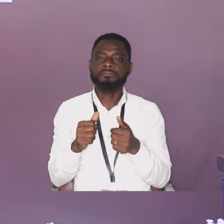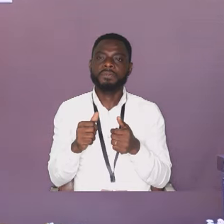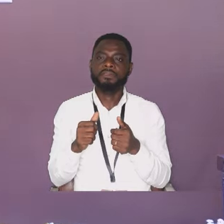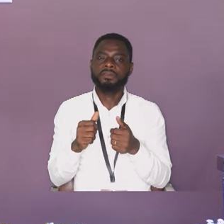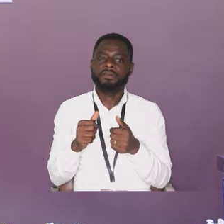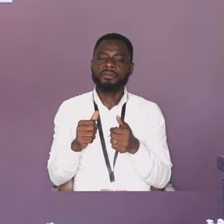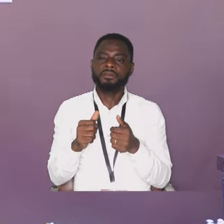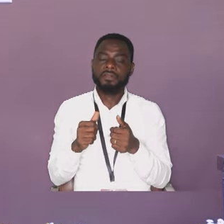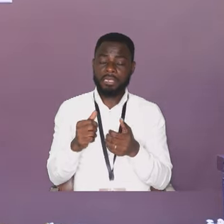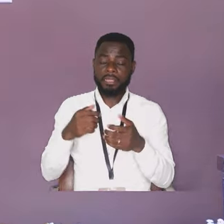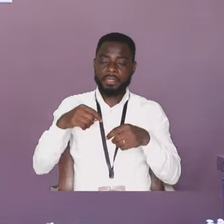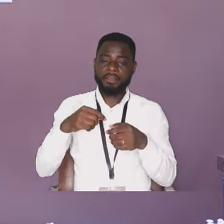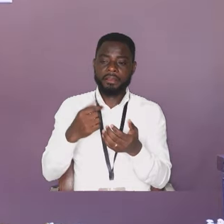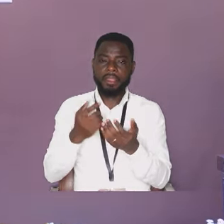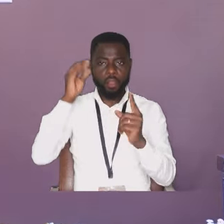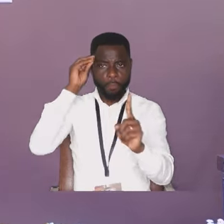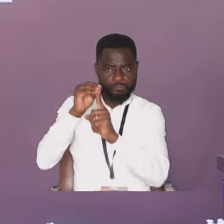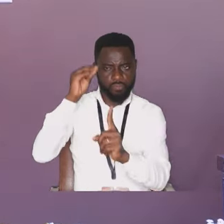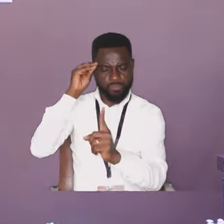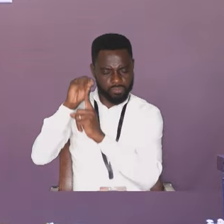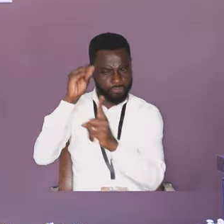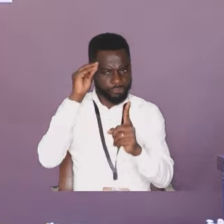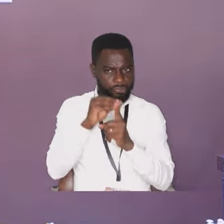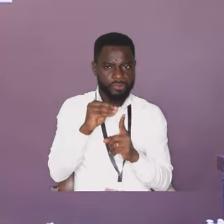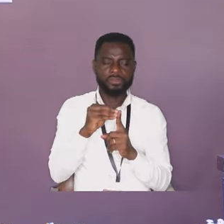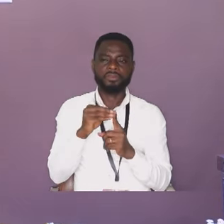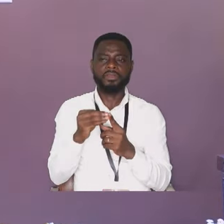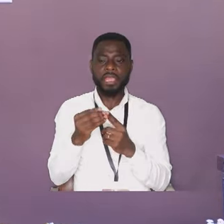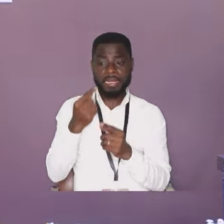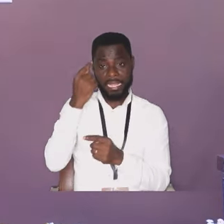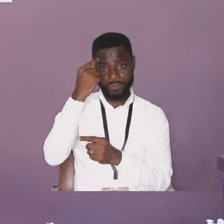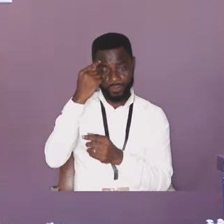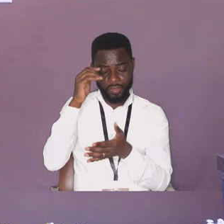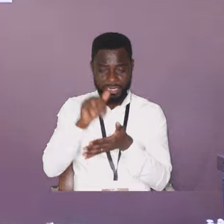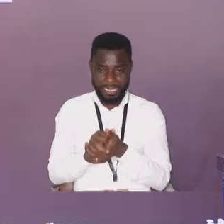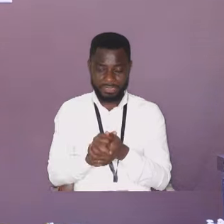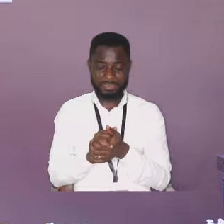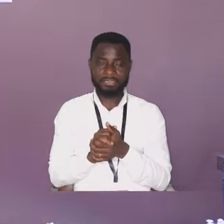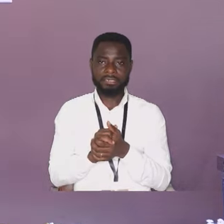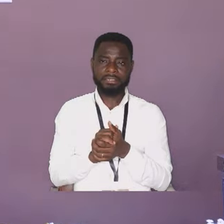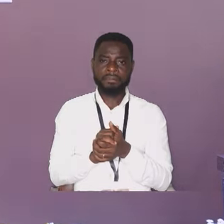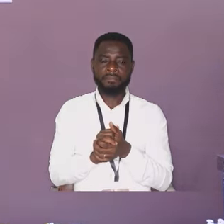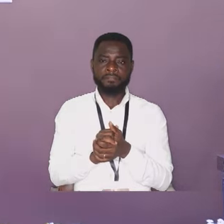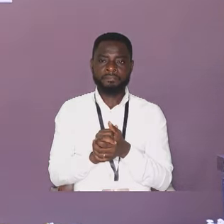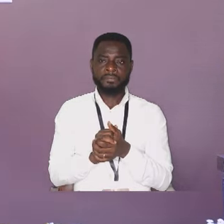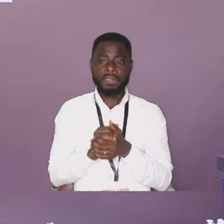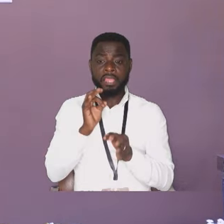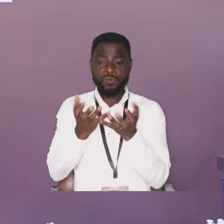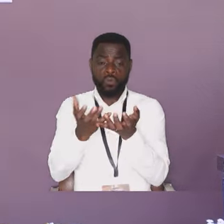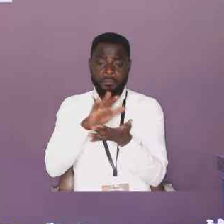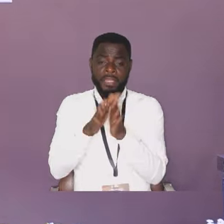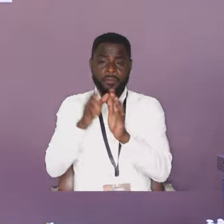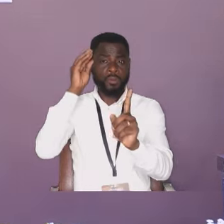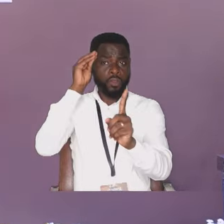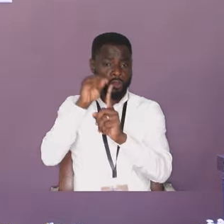it has an era of objectivity. And then they thought that to be objective is